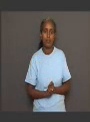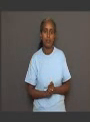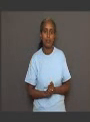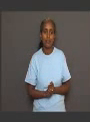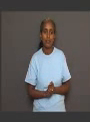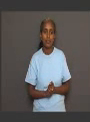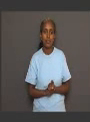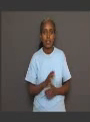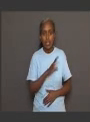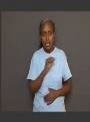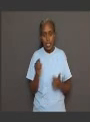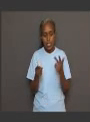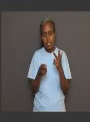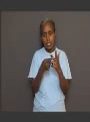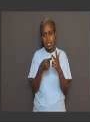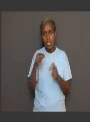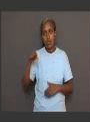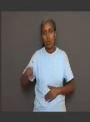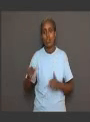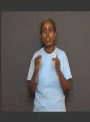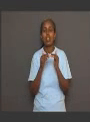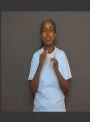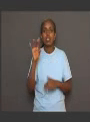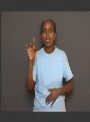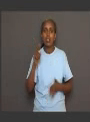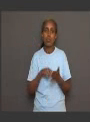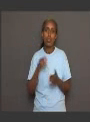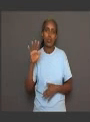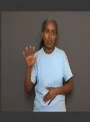3.5, and the third quartile is